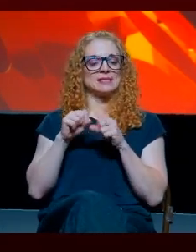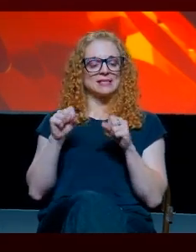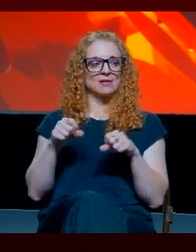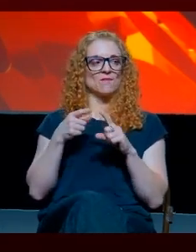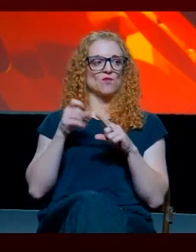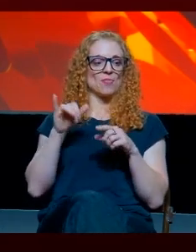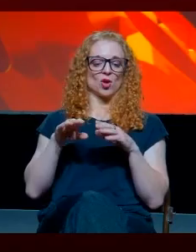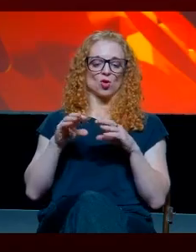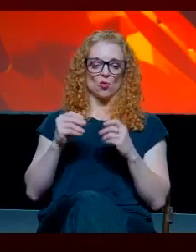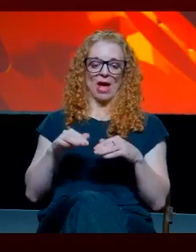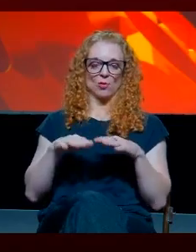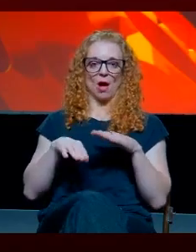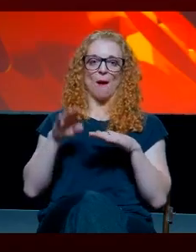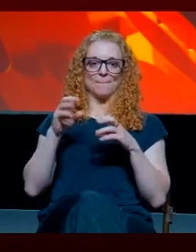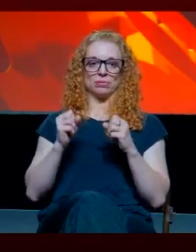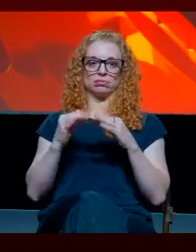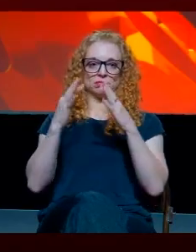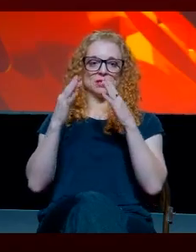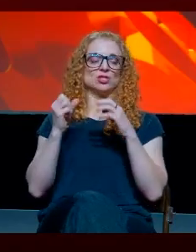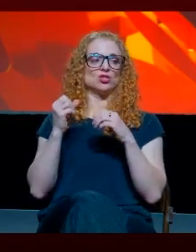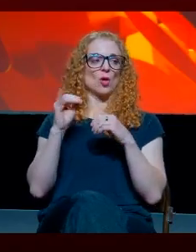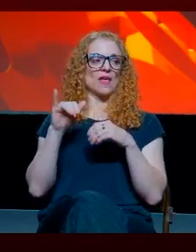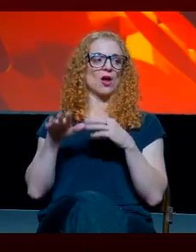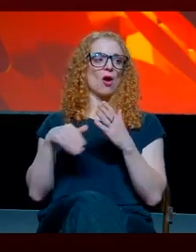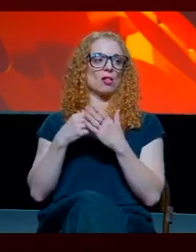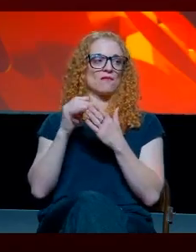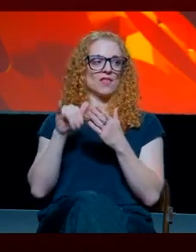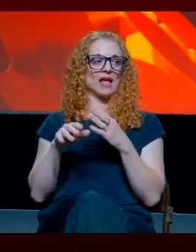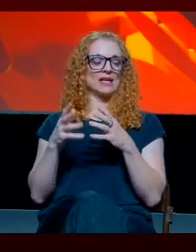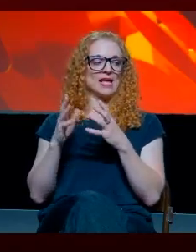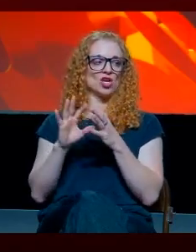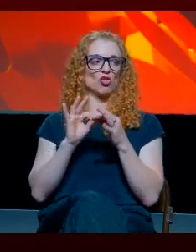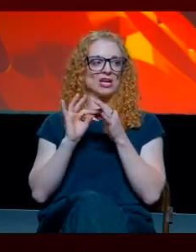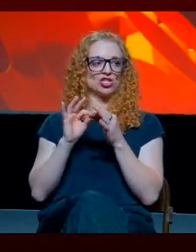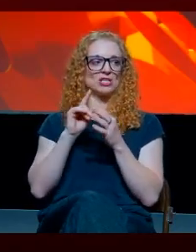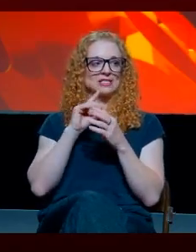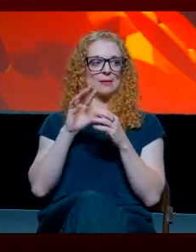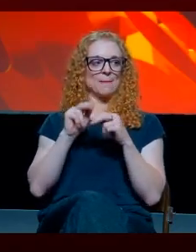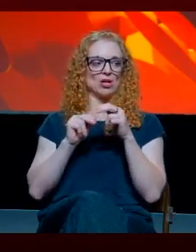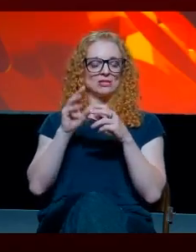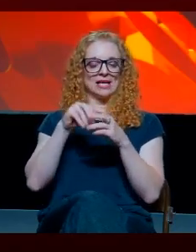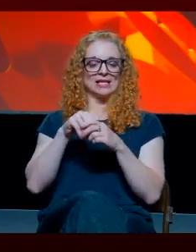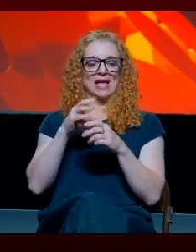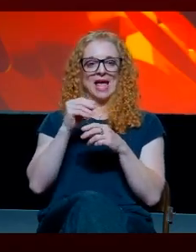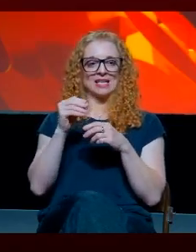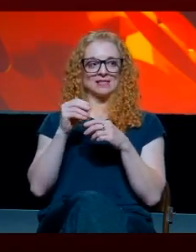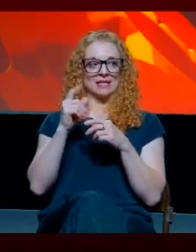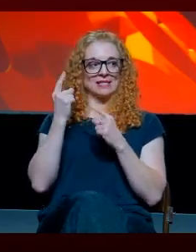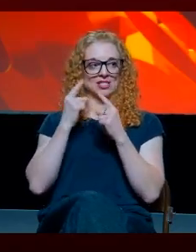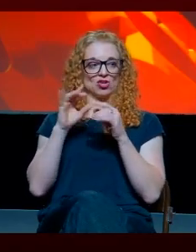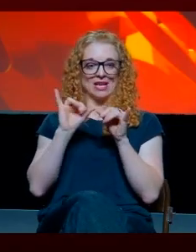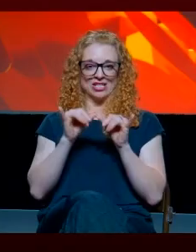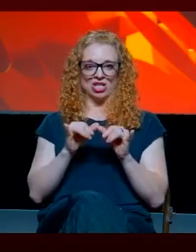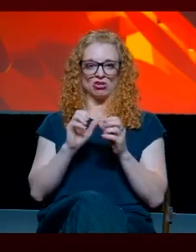from the ground up so that all of that integration is built in and being considered and engineered